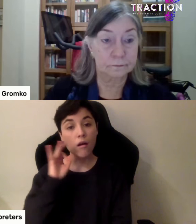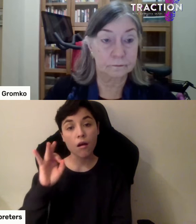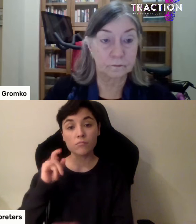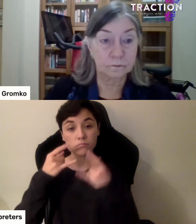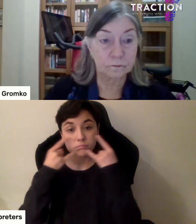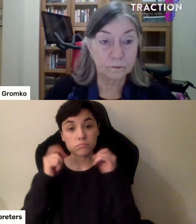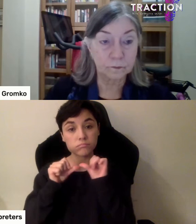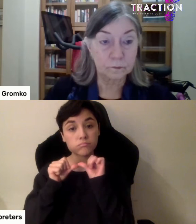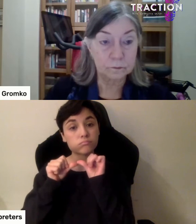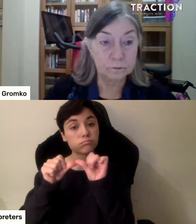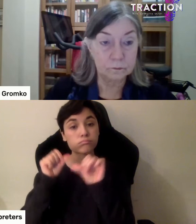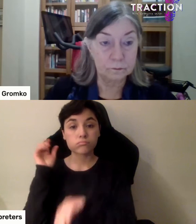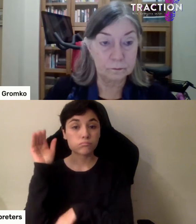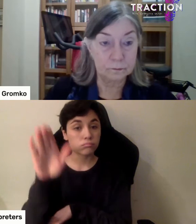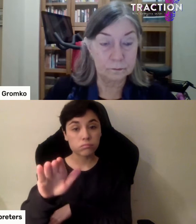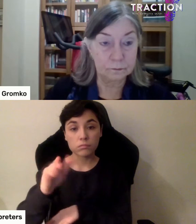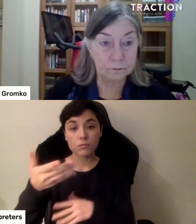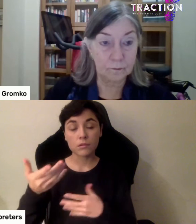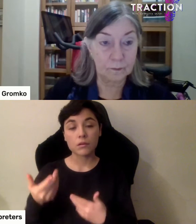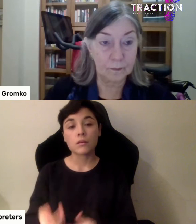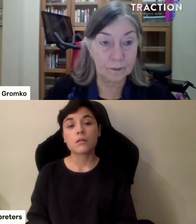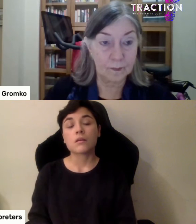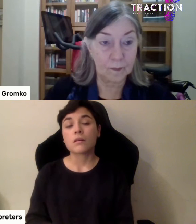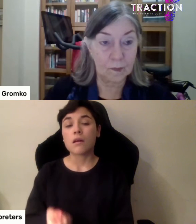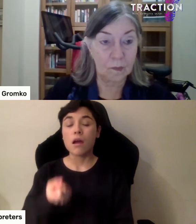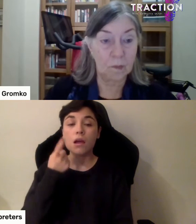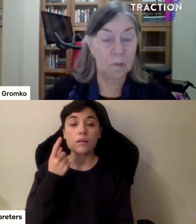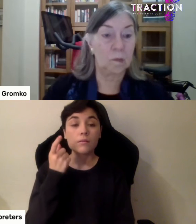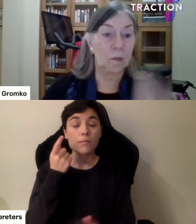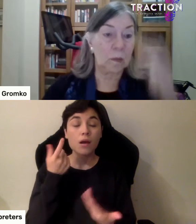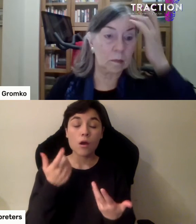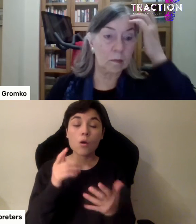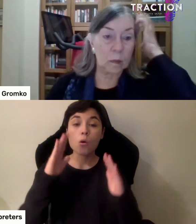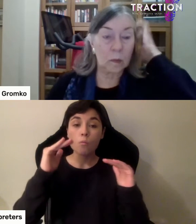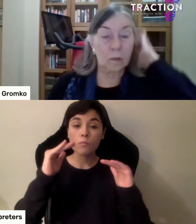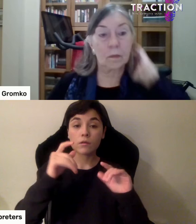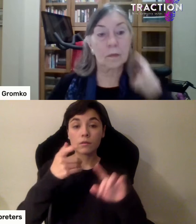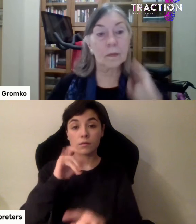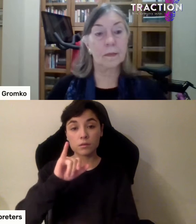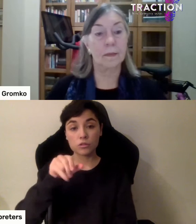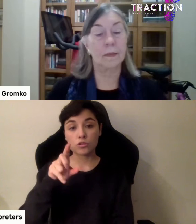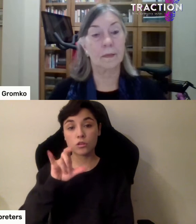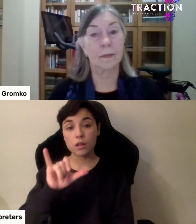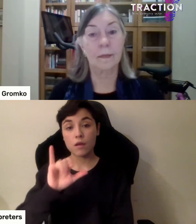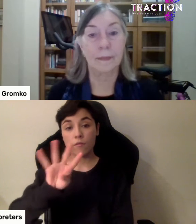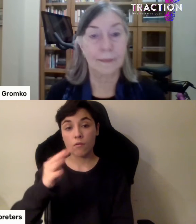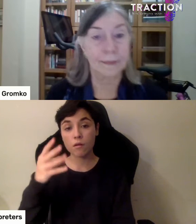most people will be vaccinated. There will still be some variants out there. People will still be getting sick from it.